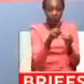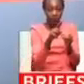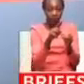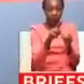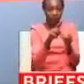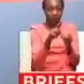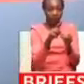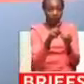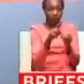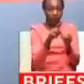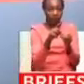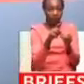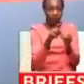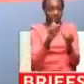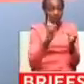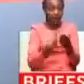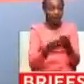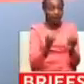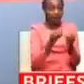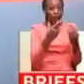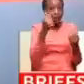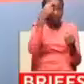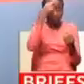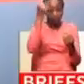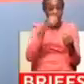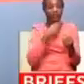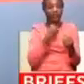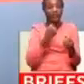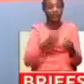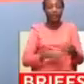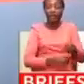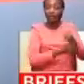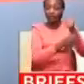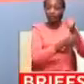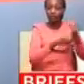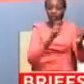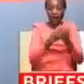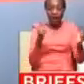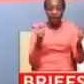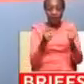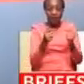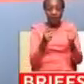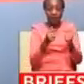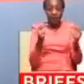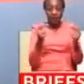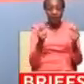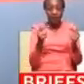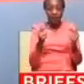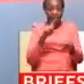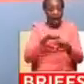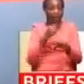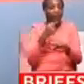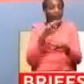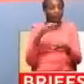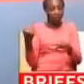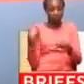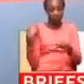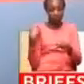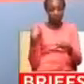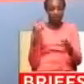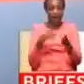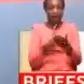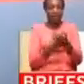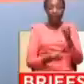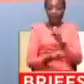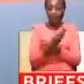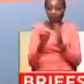is here because he needs assistance. You know, his enemies have come against him, and blah, blah, blah. And he's explaining to the voice,